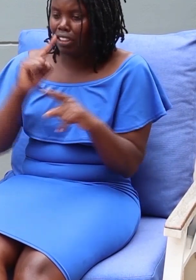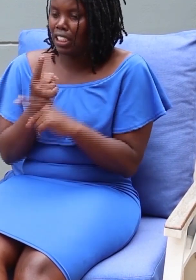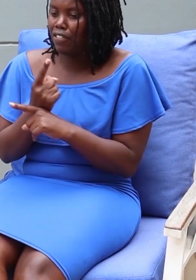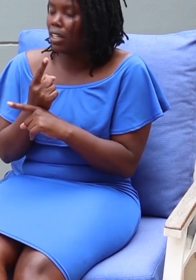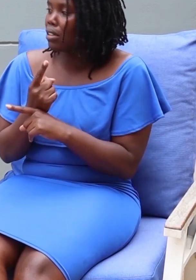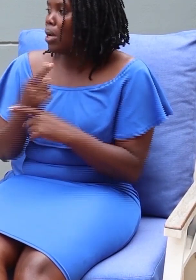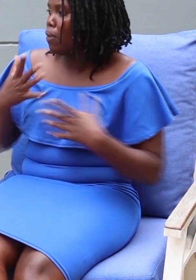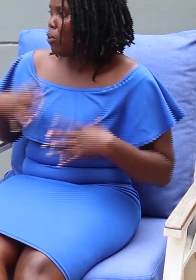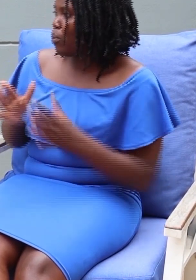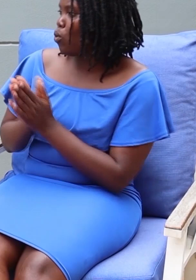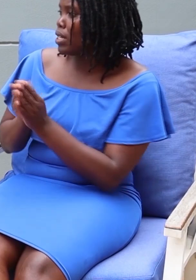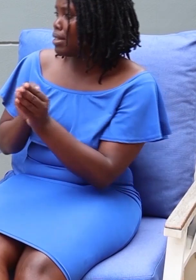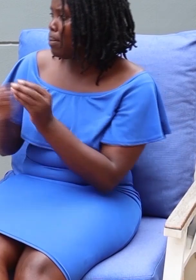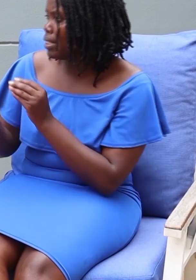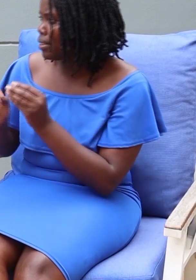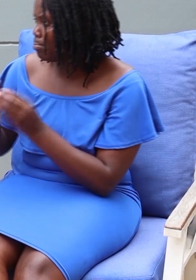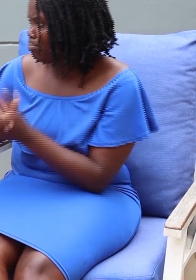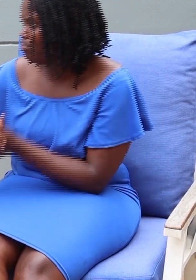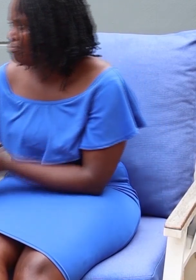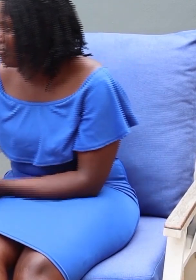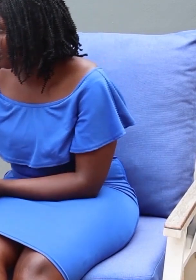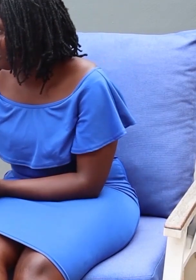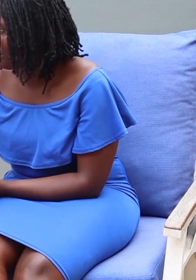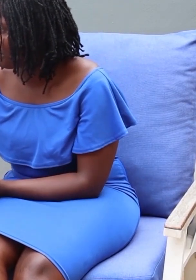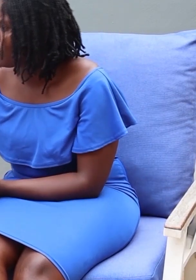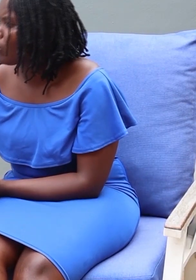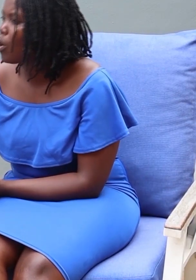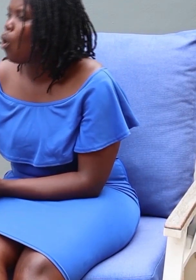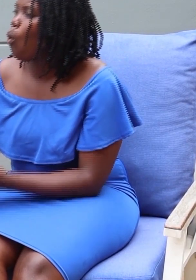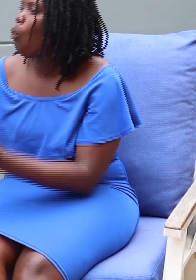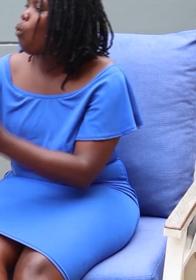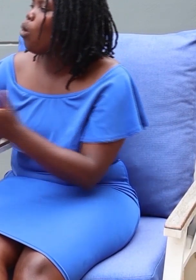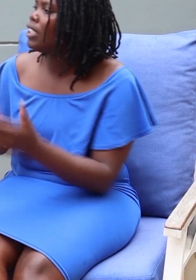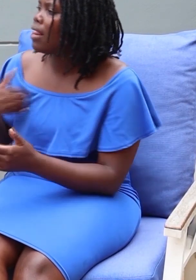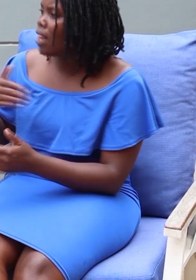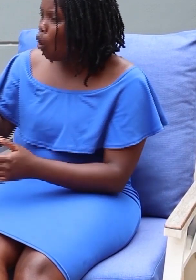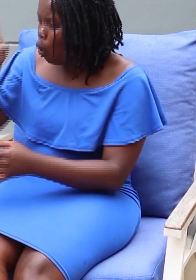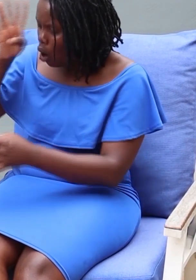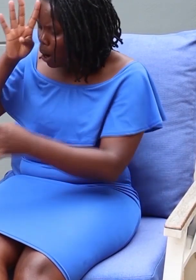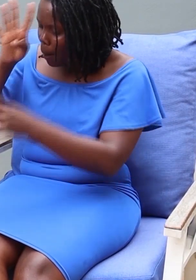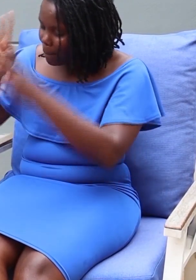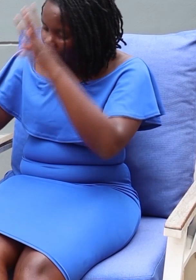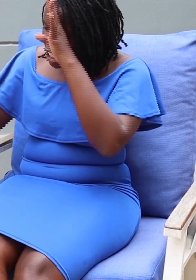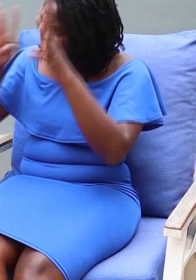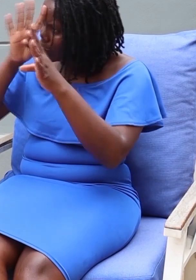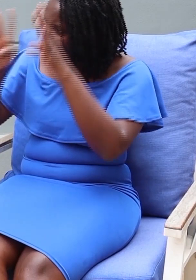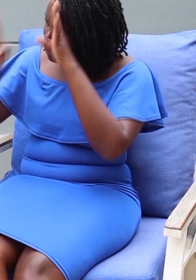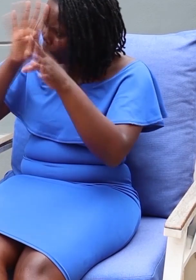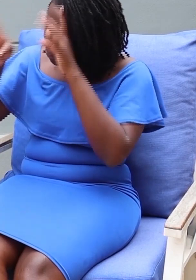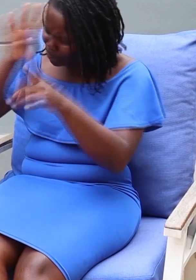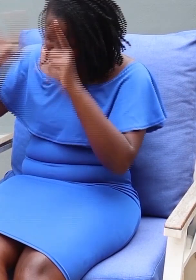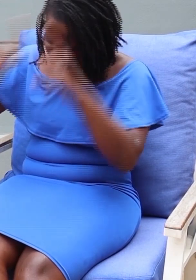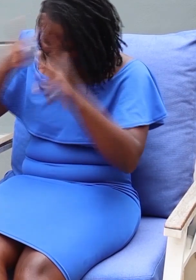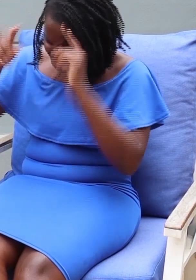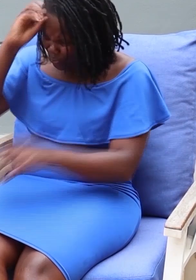uh, different. You want to make a different world for persons with disability. So, what is the